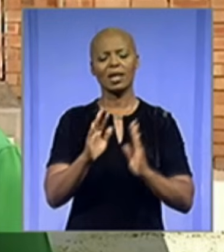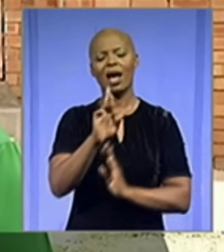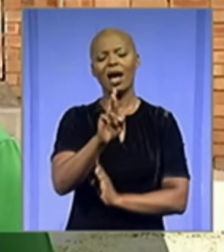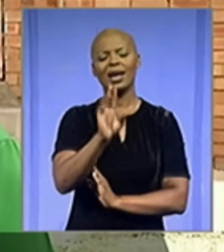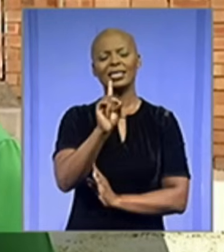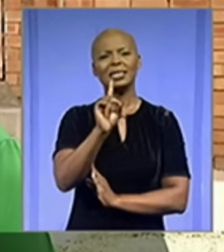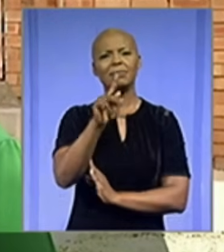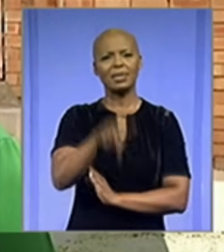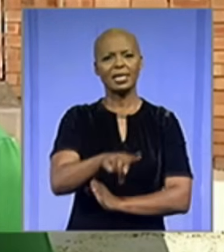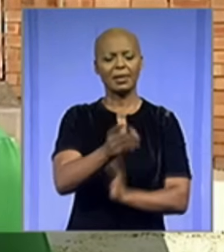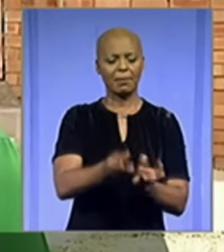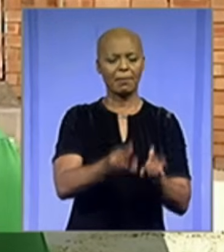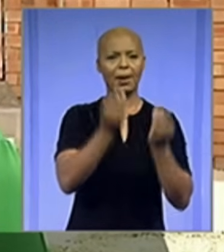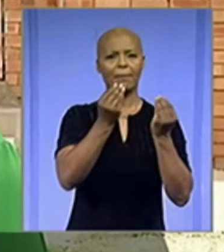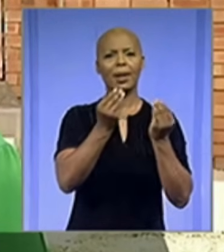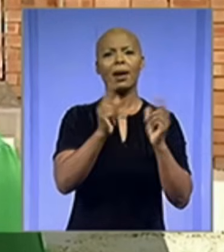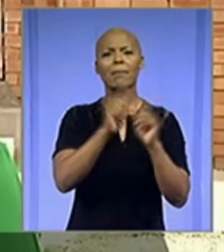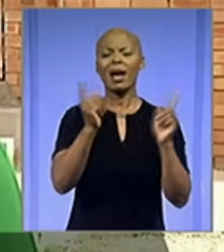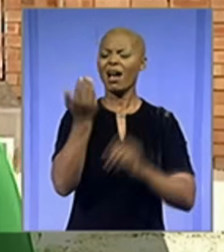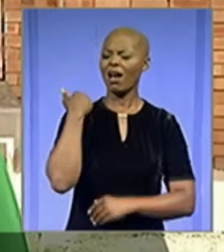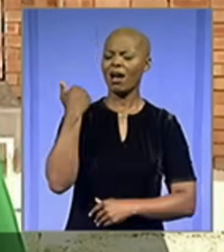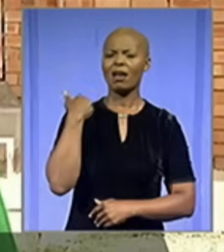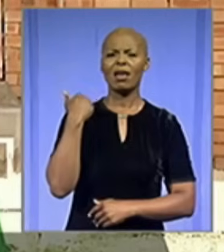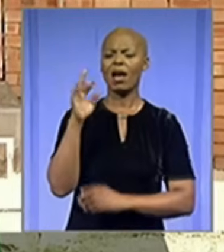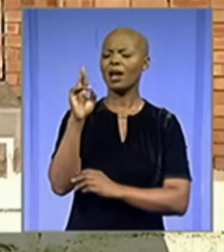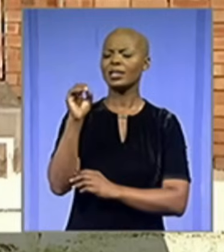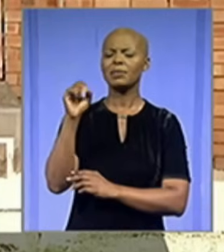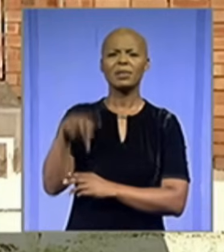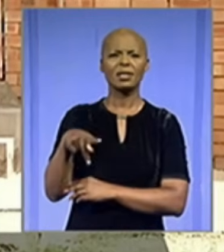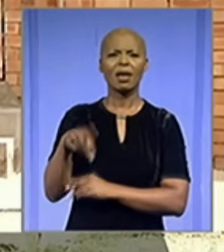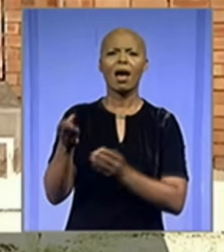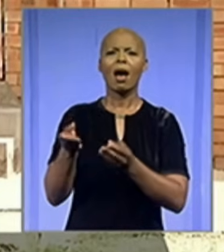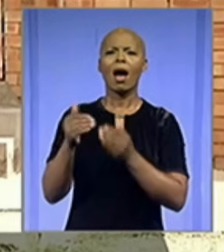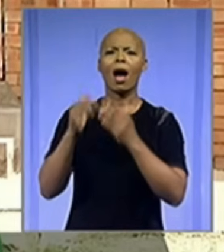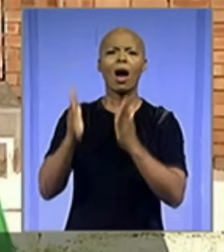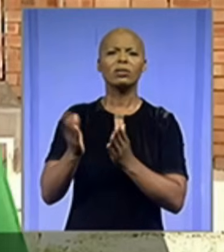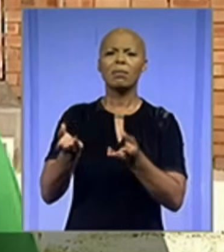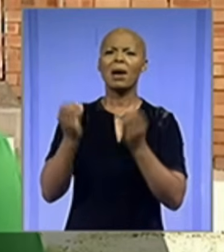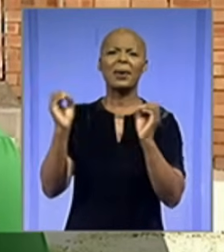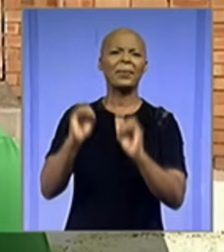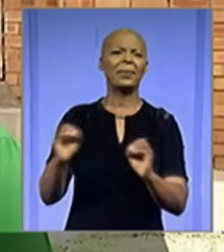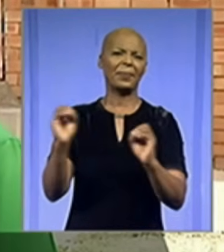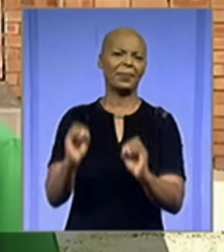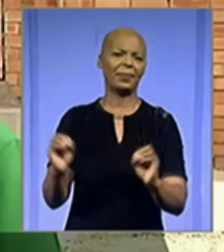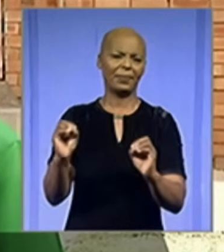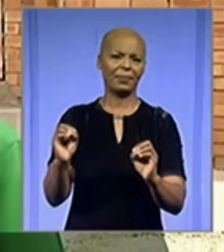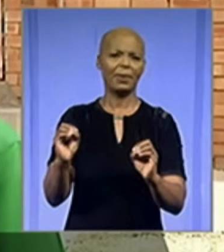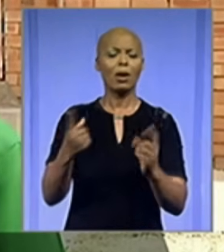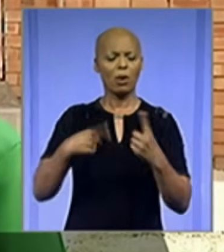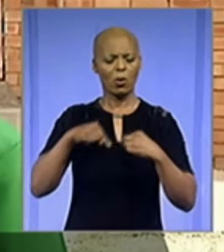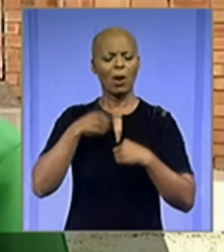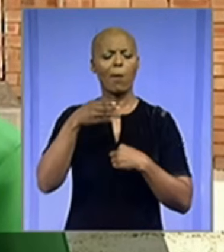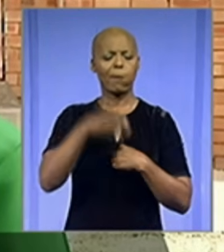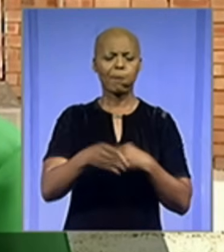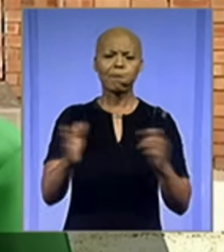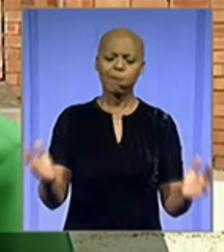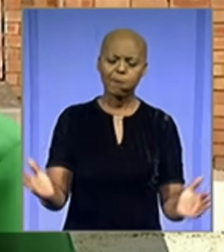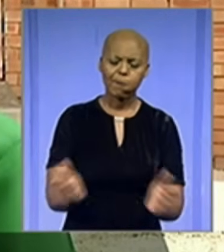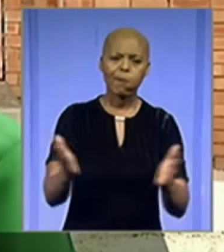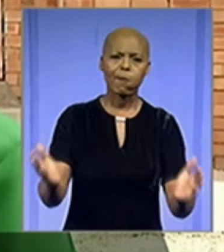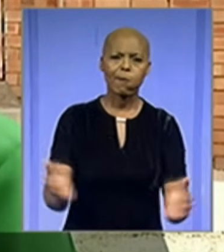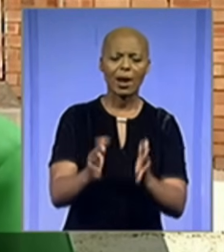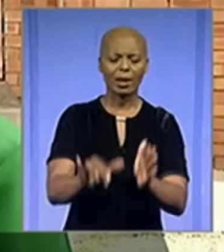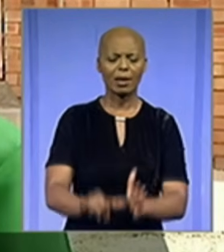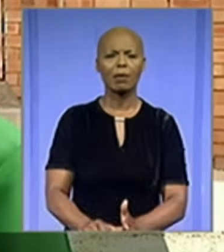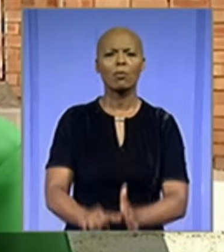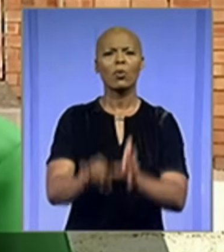RTPs, who did not have houses before. So we come here to emphasize the importance